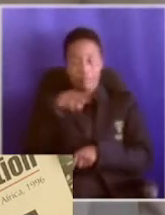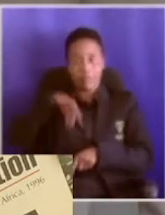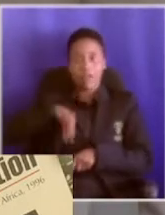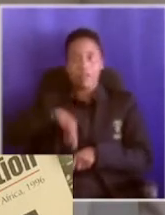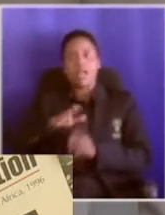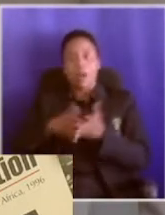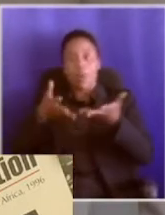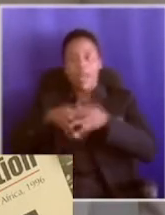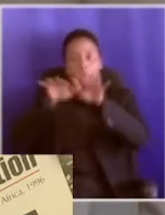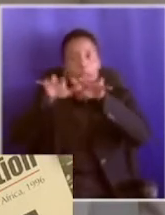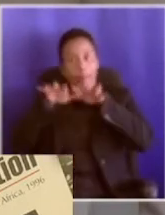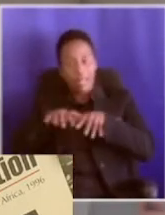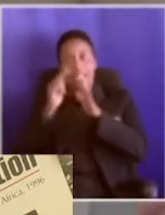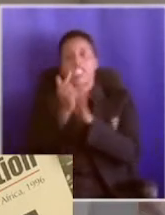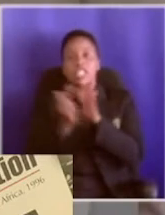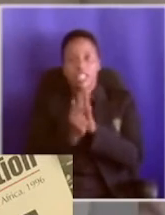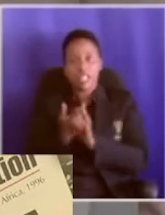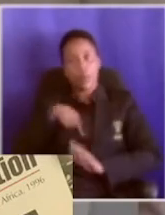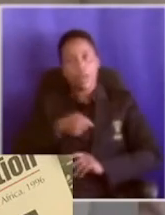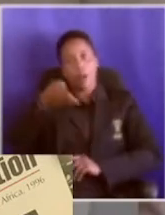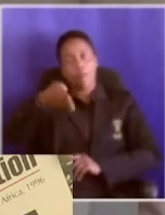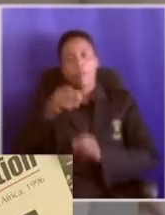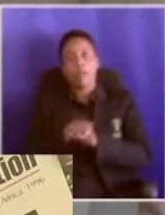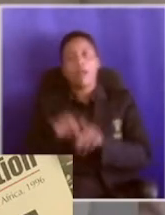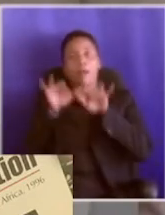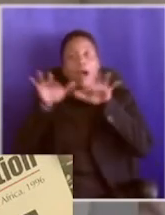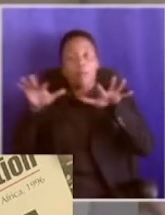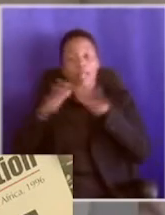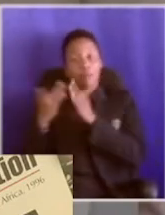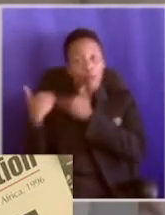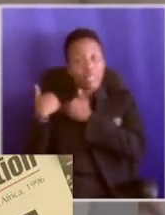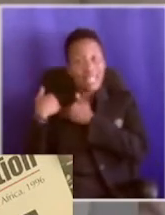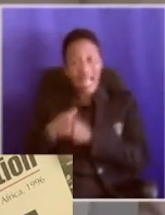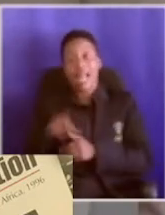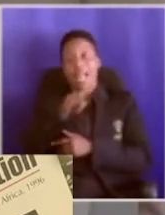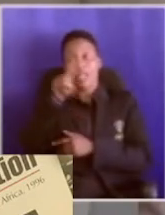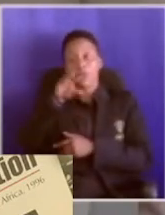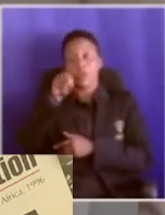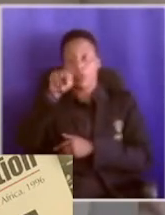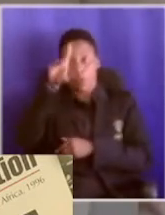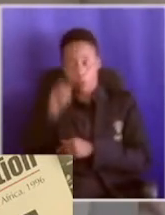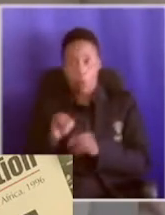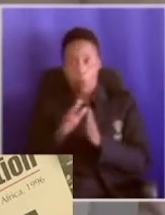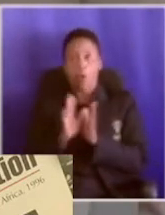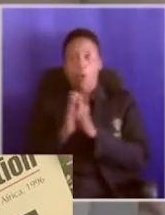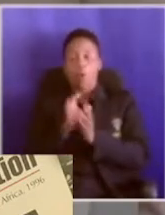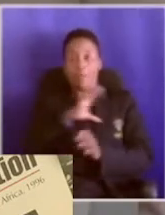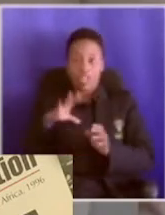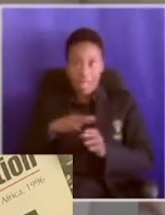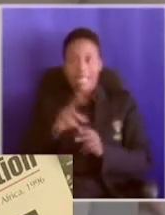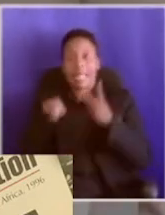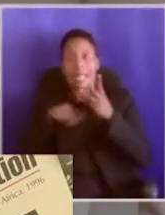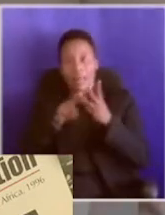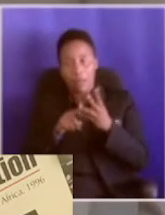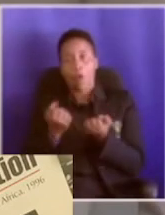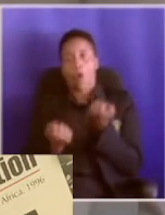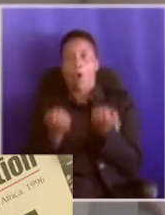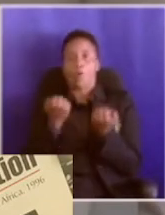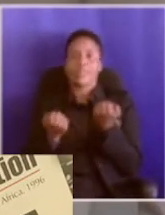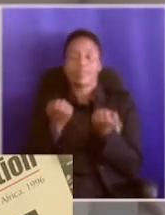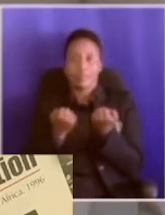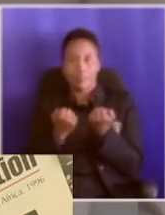the legislature. We went to the Public Protector, the Zondo Commission, and to the courts.